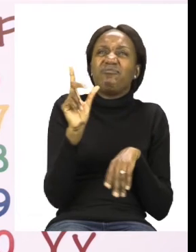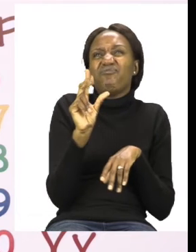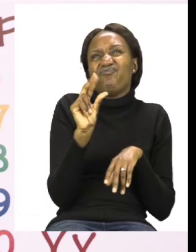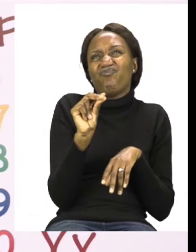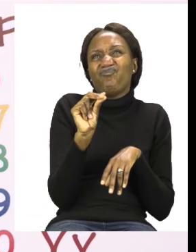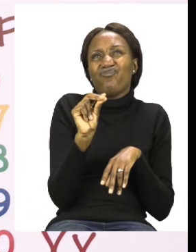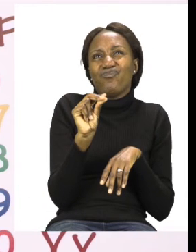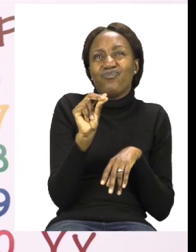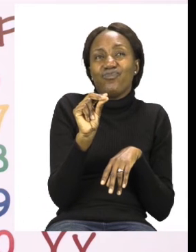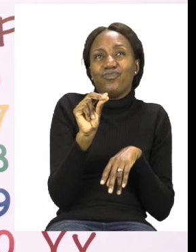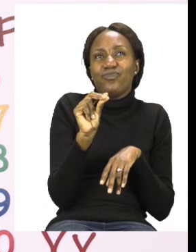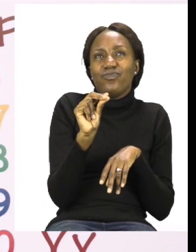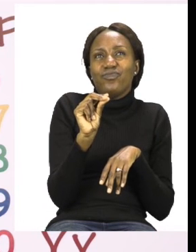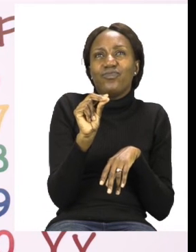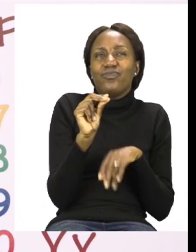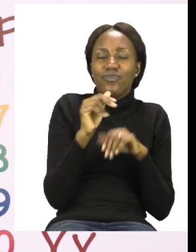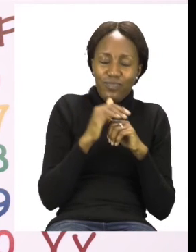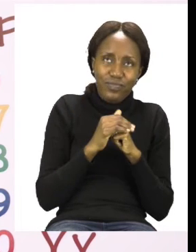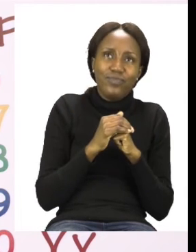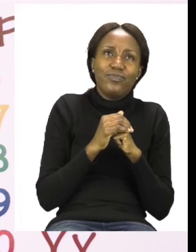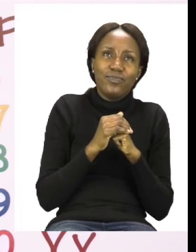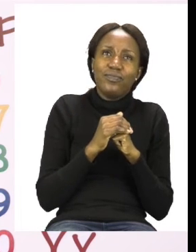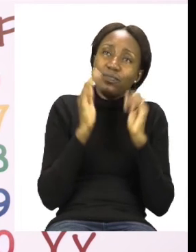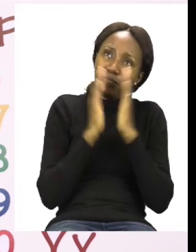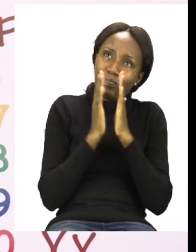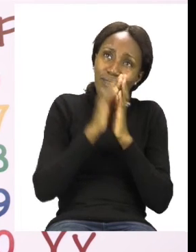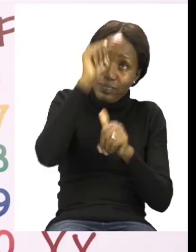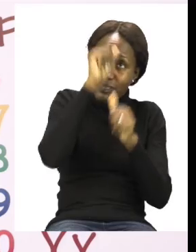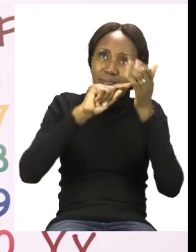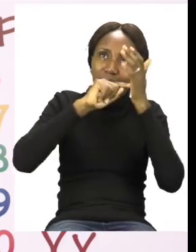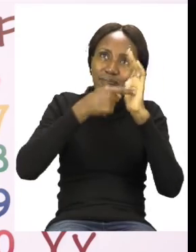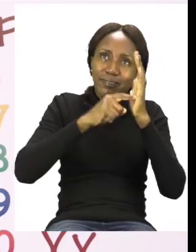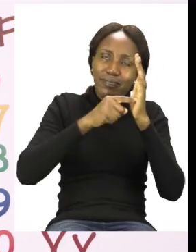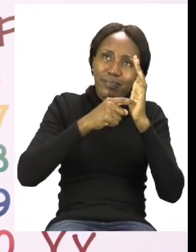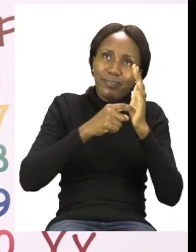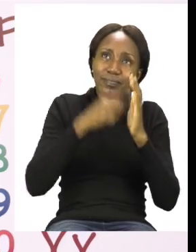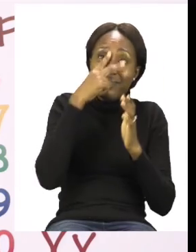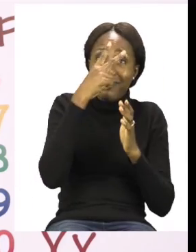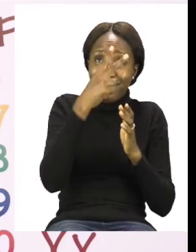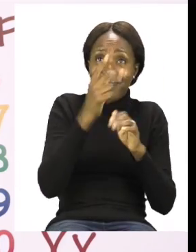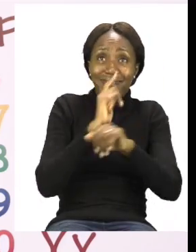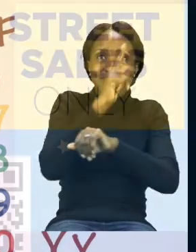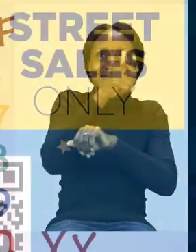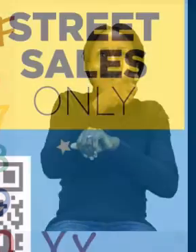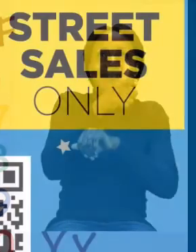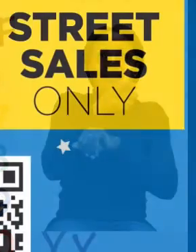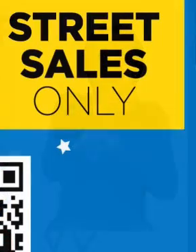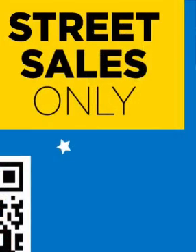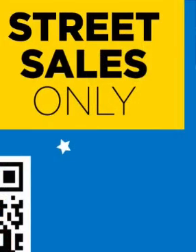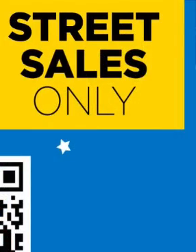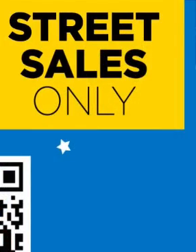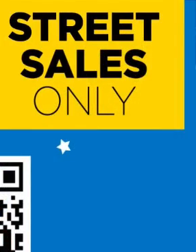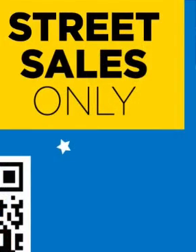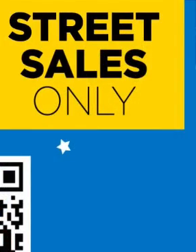sense when you're making them in your head, and don't forget to put your full stop. I'll see you soon after the advert break. Follow